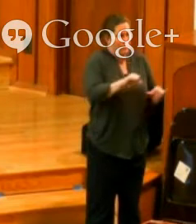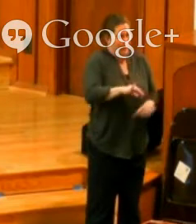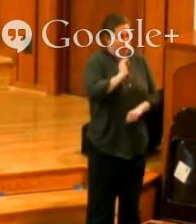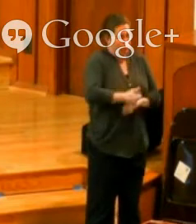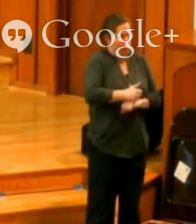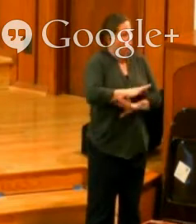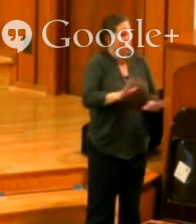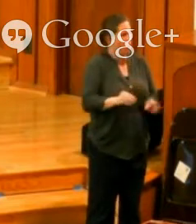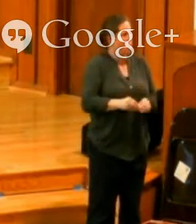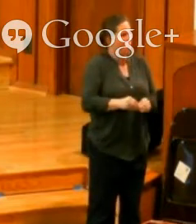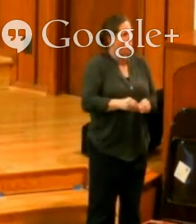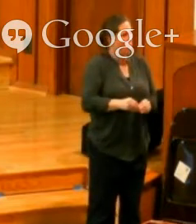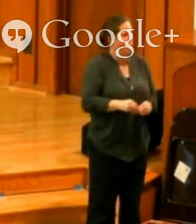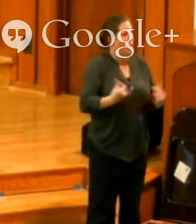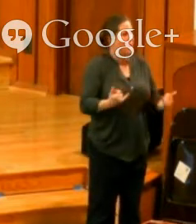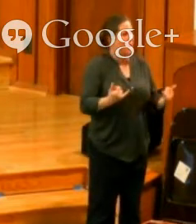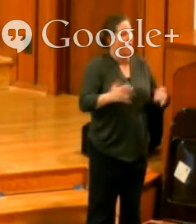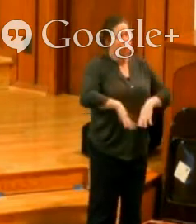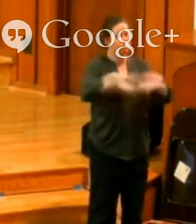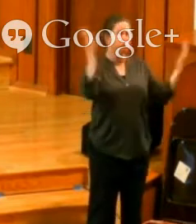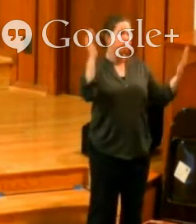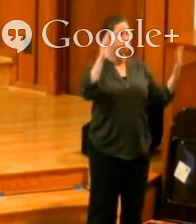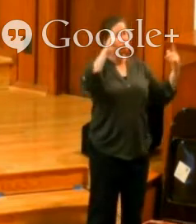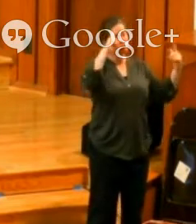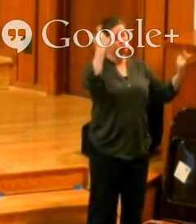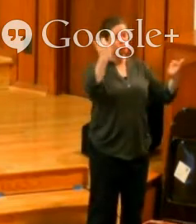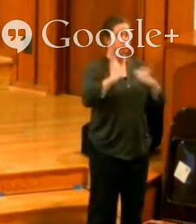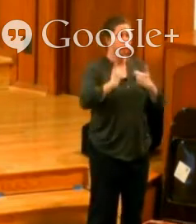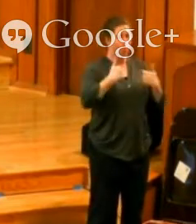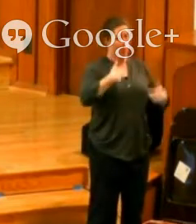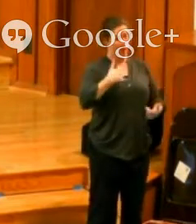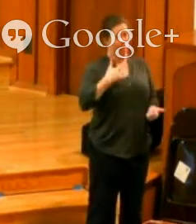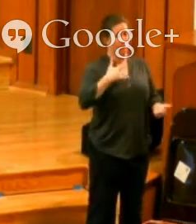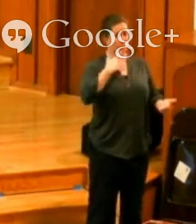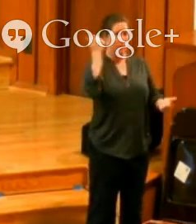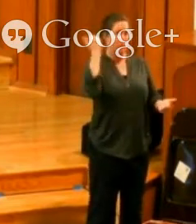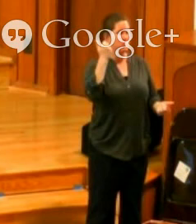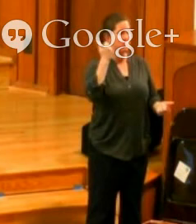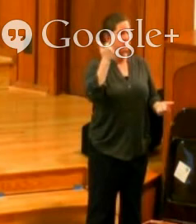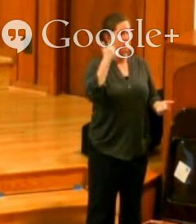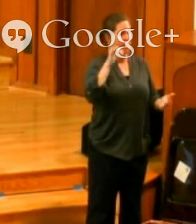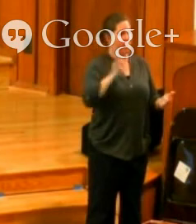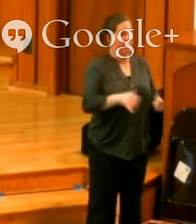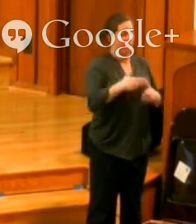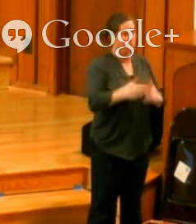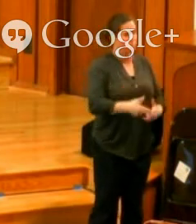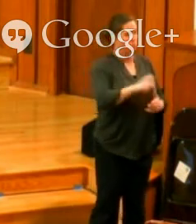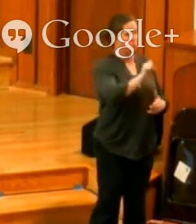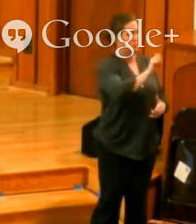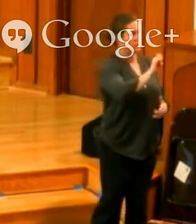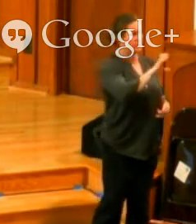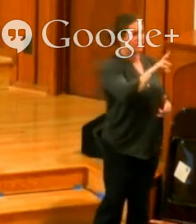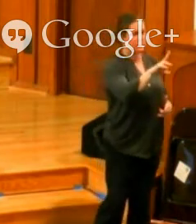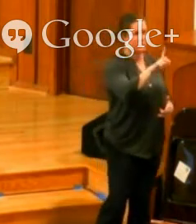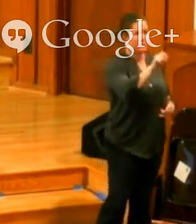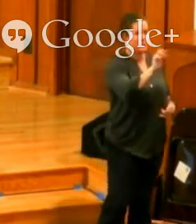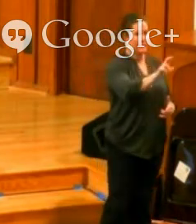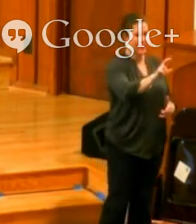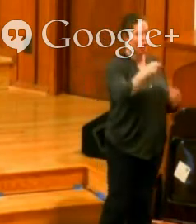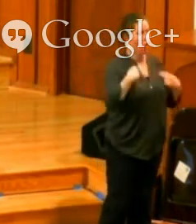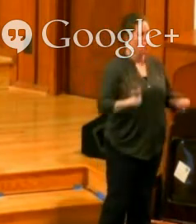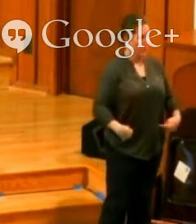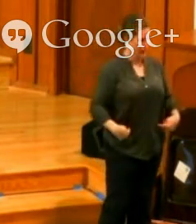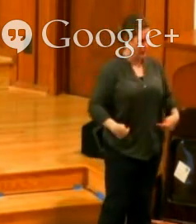now free for anyone to decide what they think is best. And that's called secular humanism. Well, whatever you decide